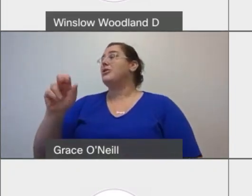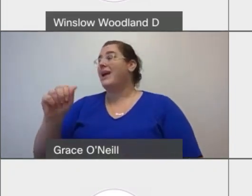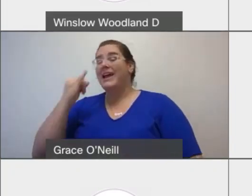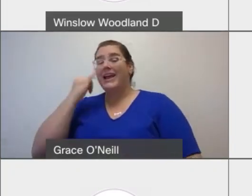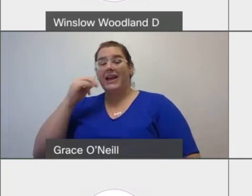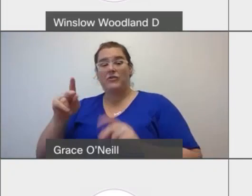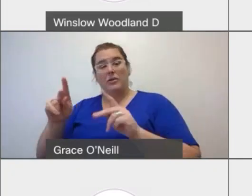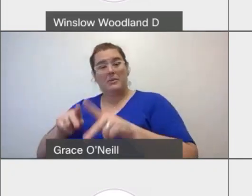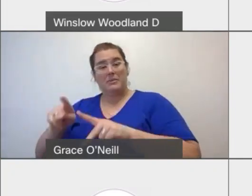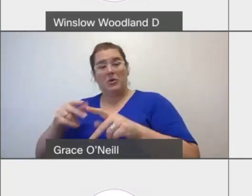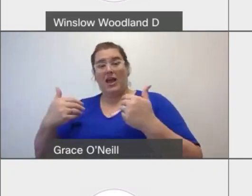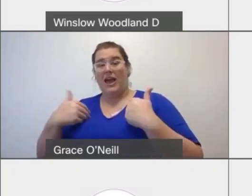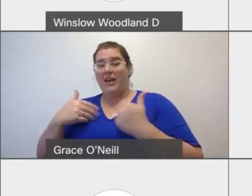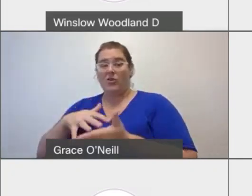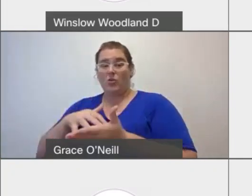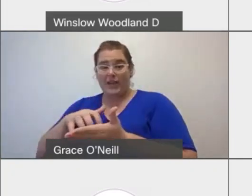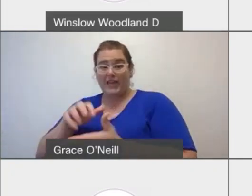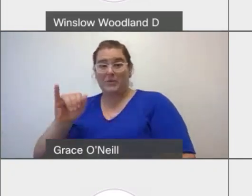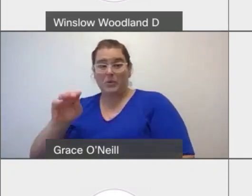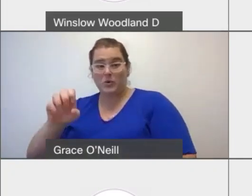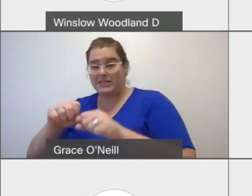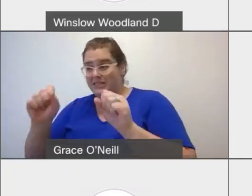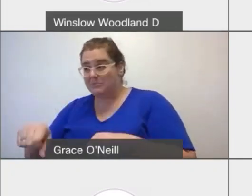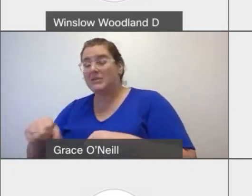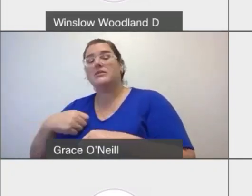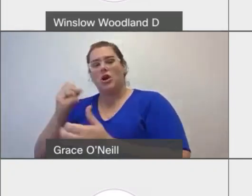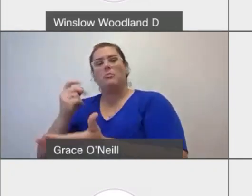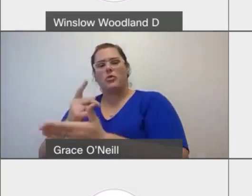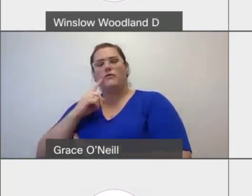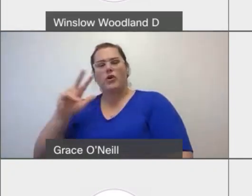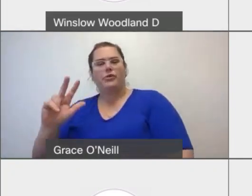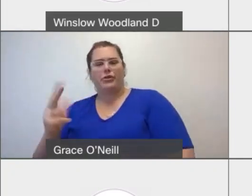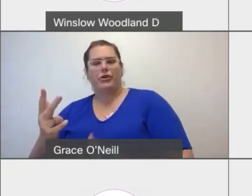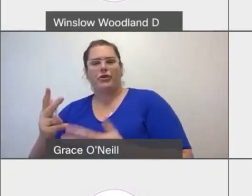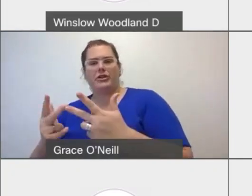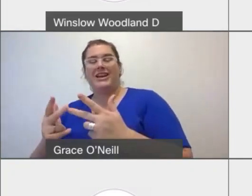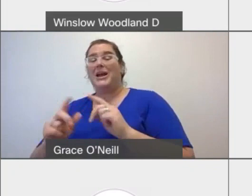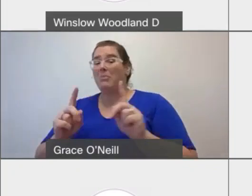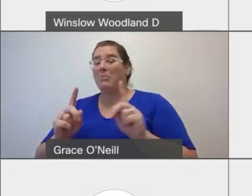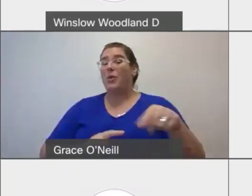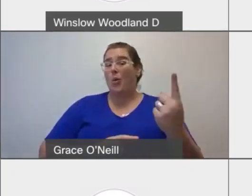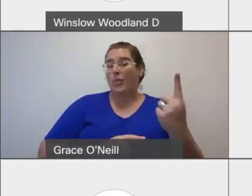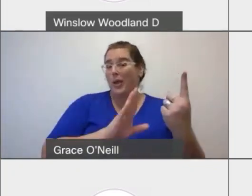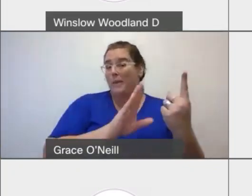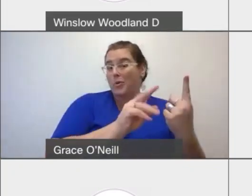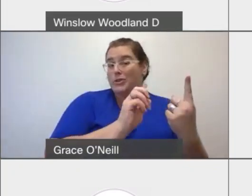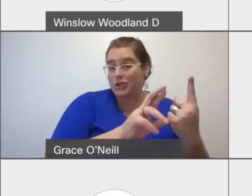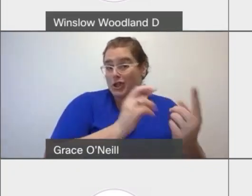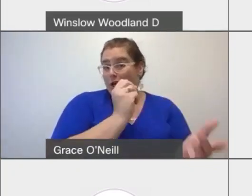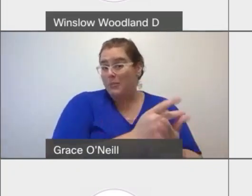is different than a booster shot. Currently, the only approved vaccine for a booster shot is the Pfizer vaccine.